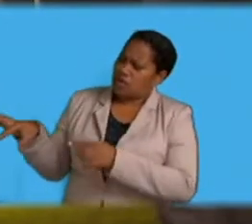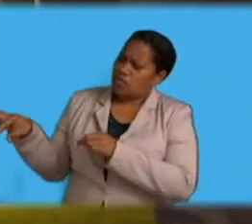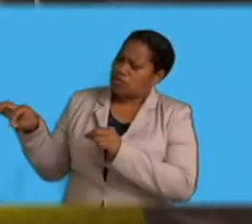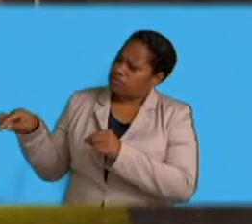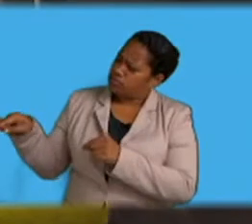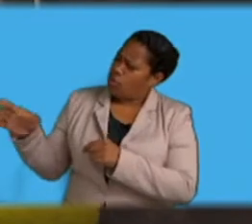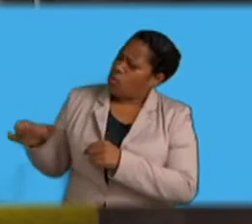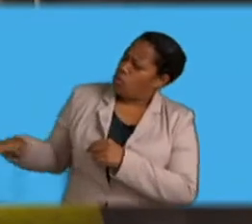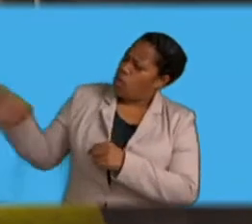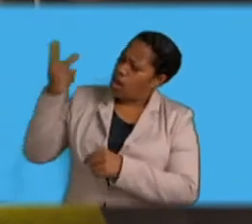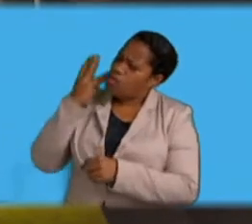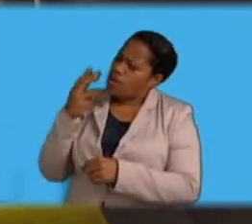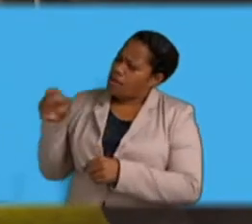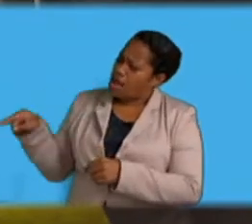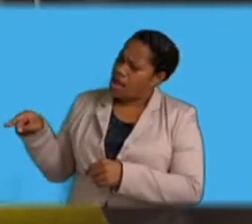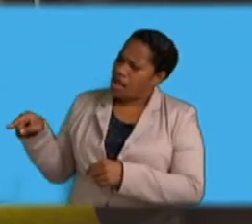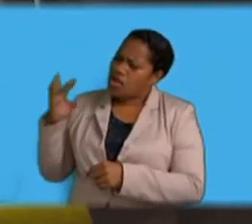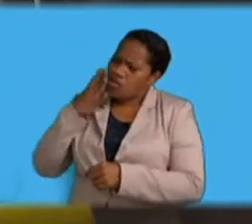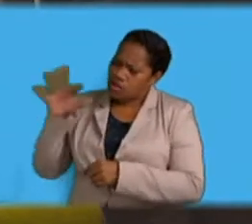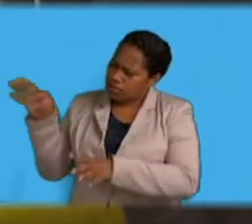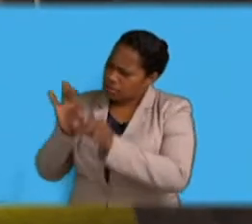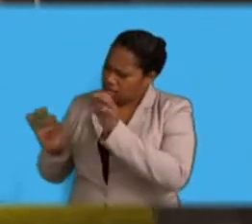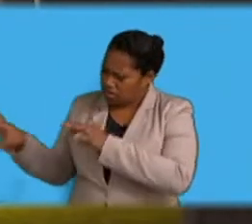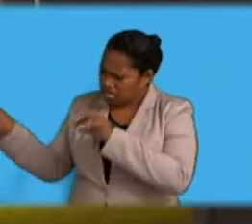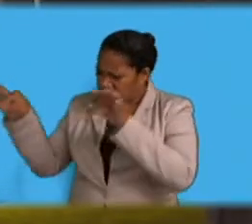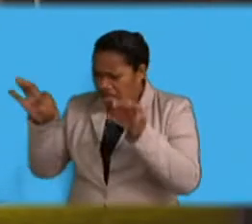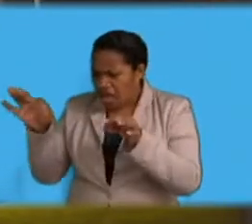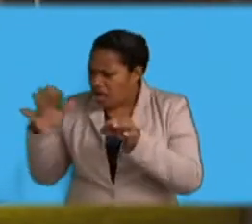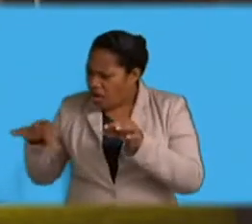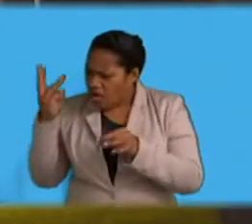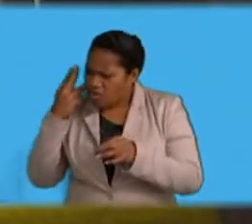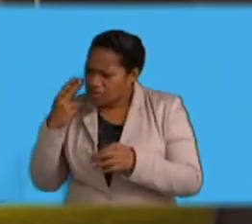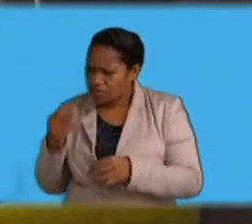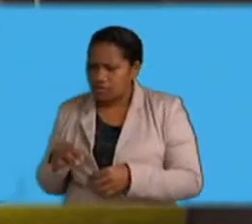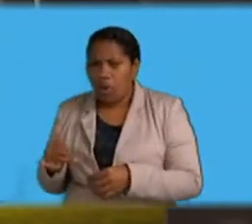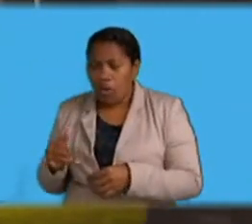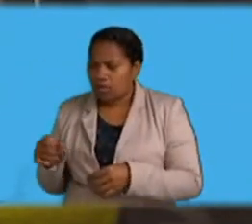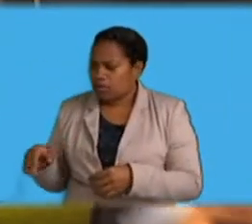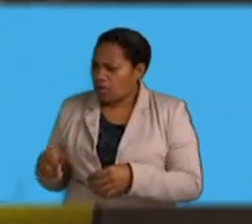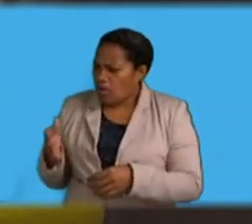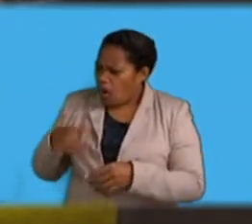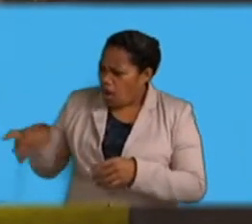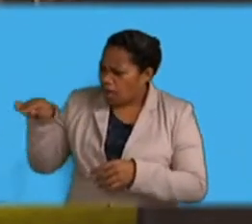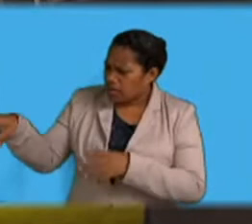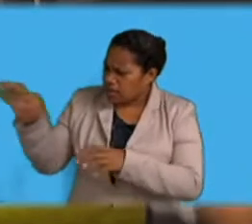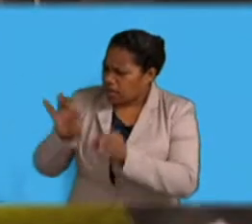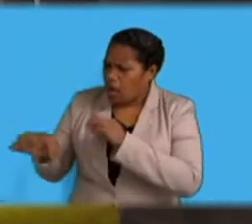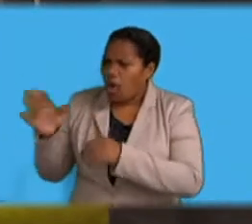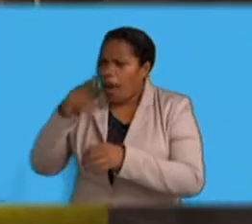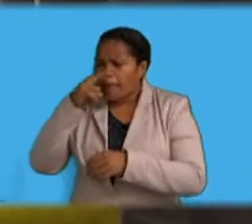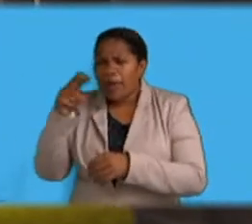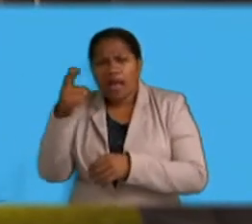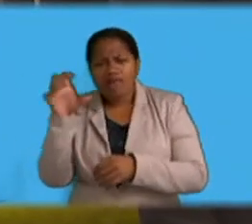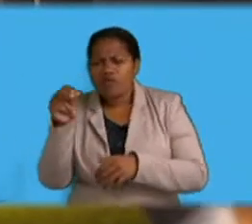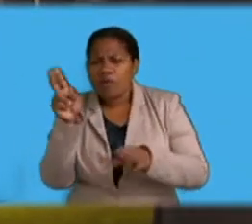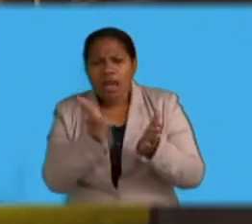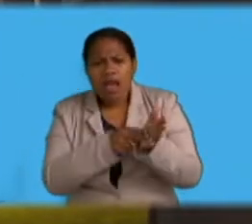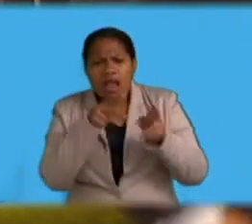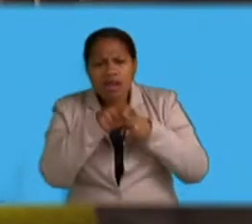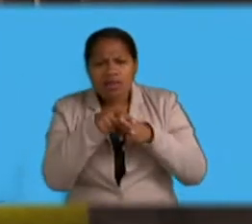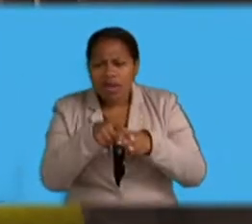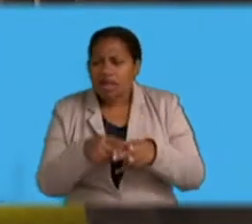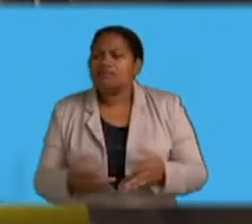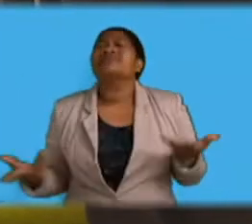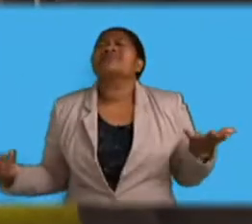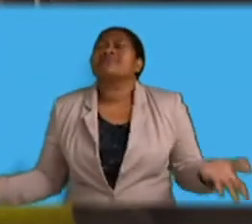women. Oh, in that particular recruitment, all people came from Nandronga. So what? So